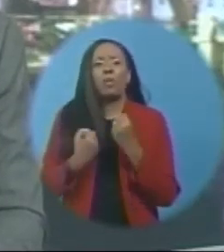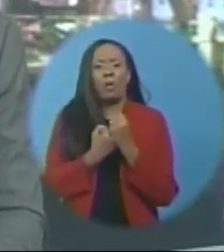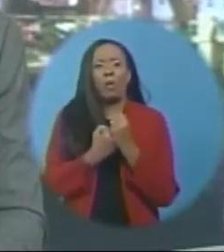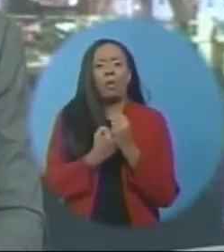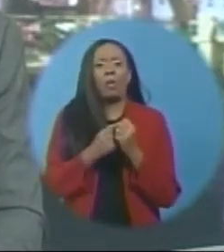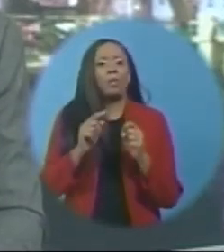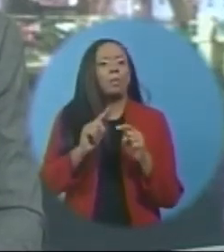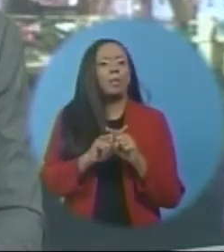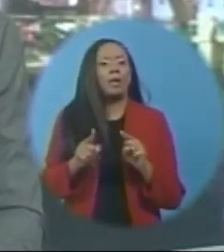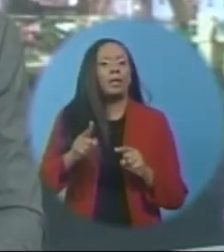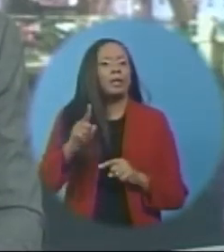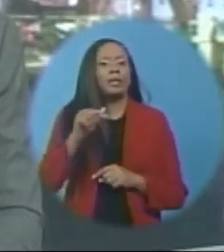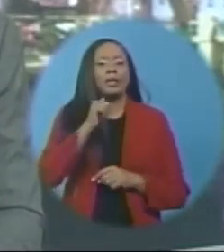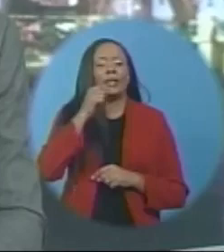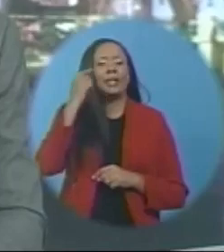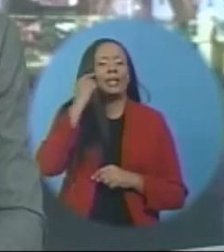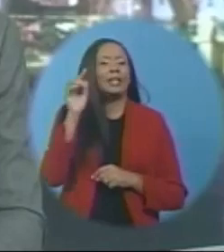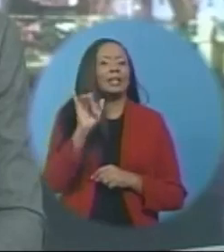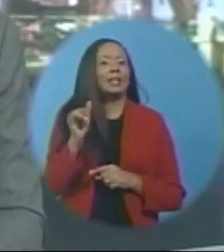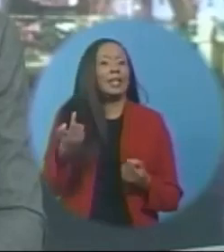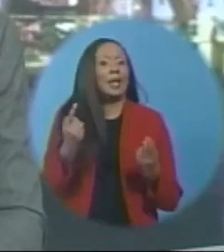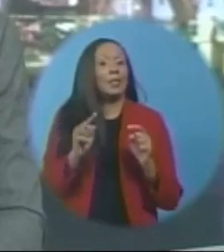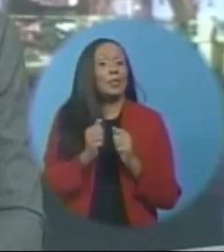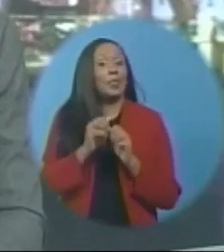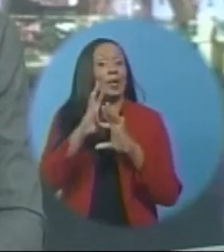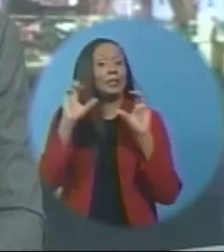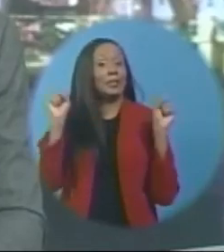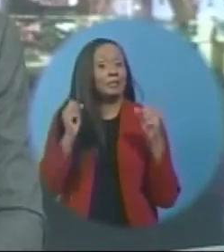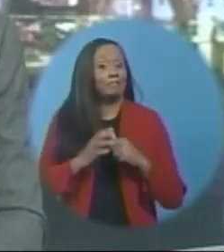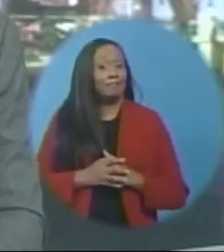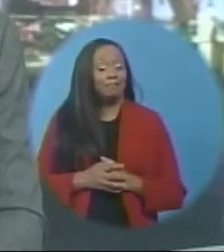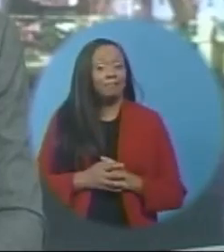doesn't appear as though the same obtains this time around.